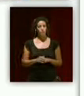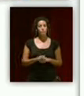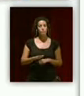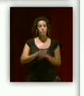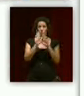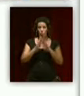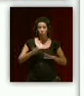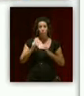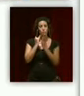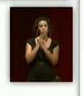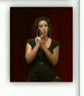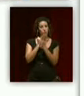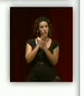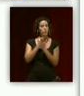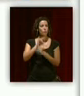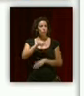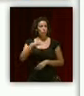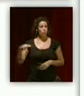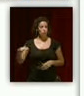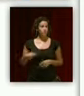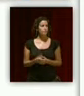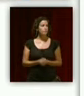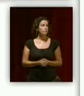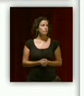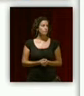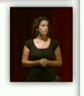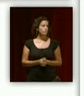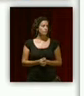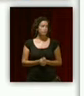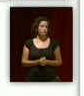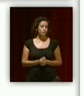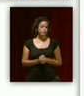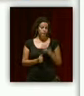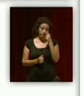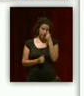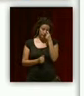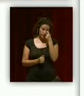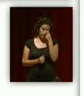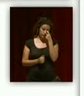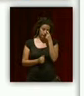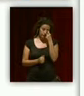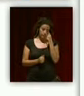remote controller. Finally, I will finish with the experiments and the outcome.